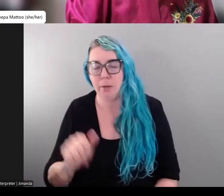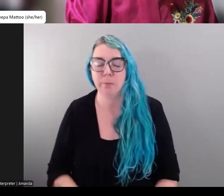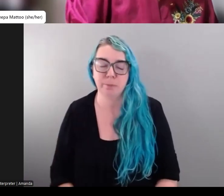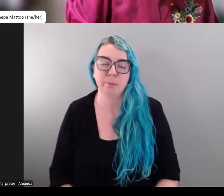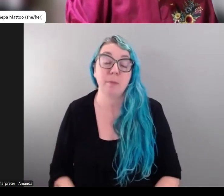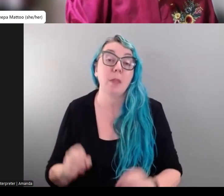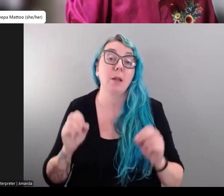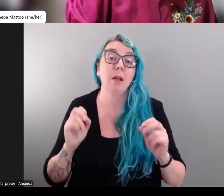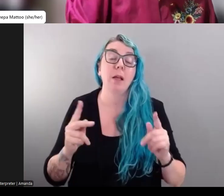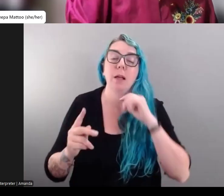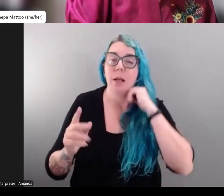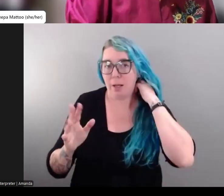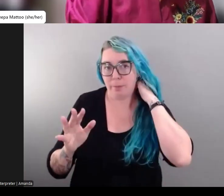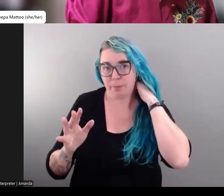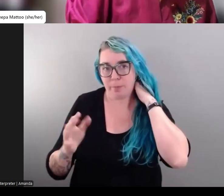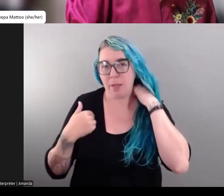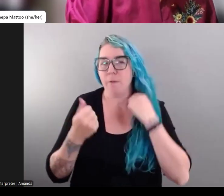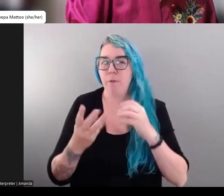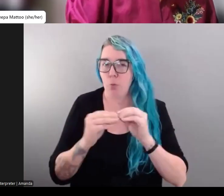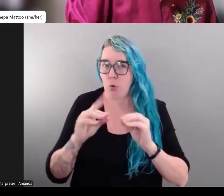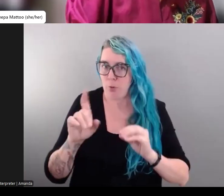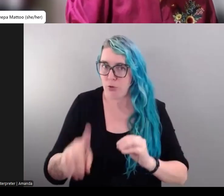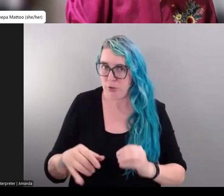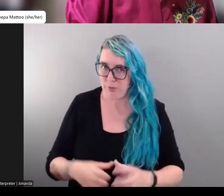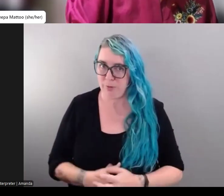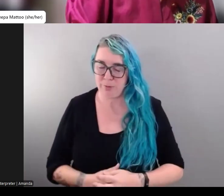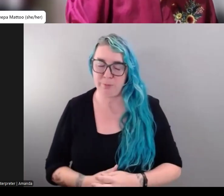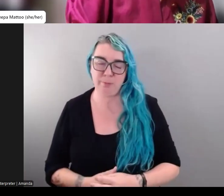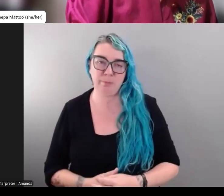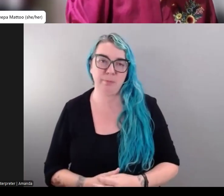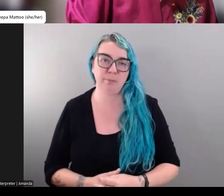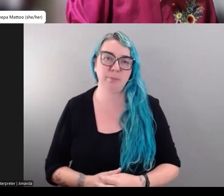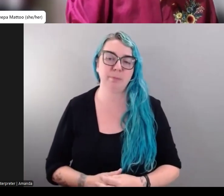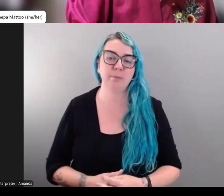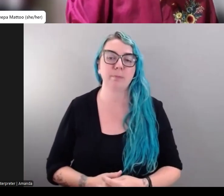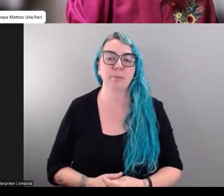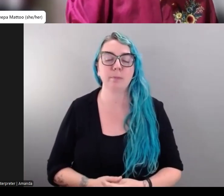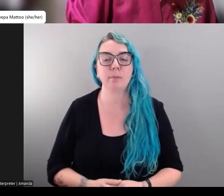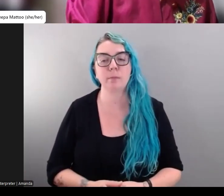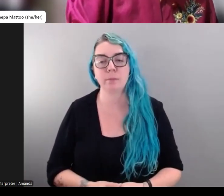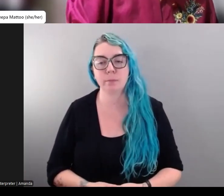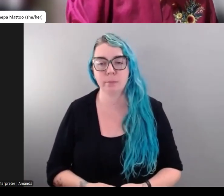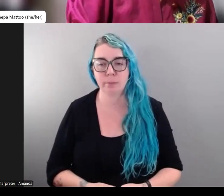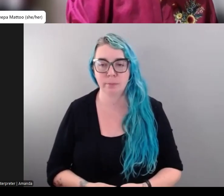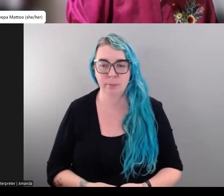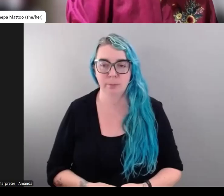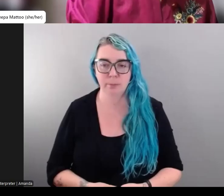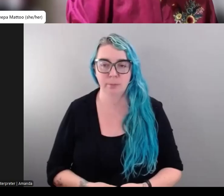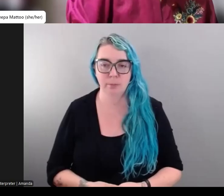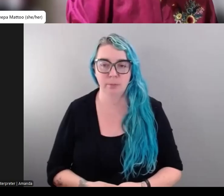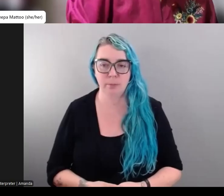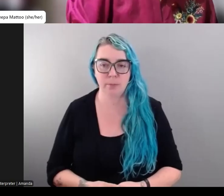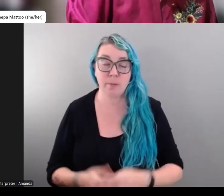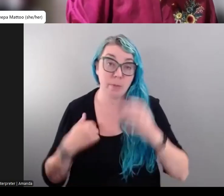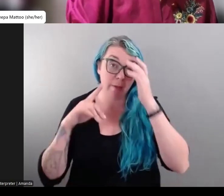I'm just preparing you that we have a few more questions still. Um, there's a question, does the tool, especially